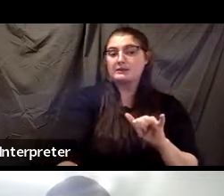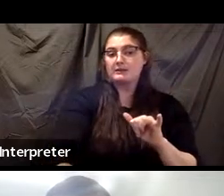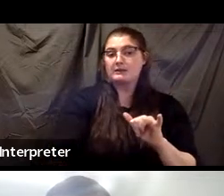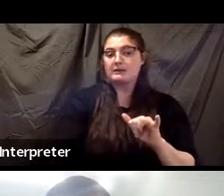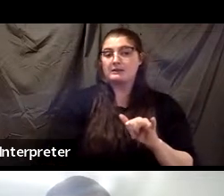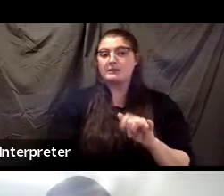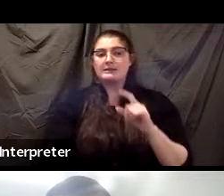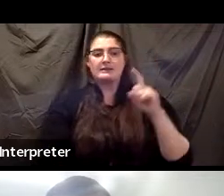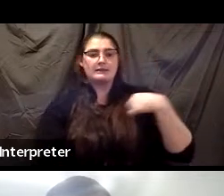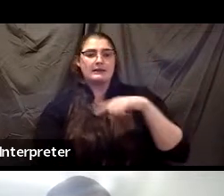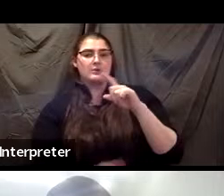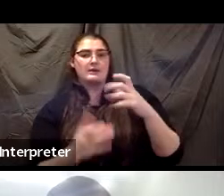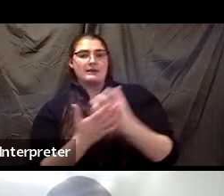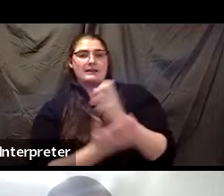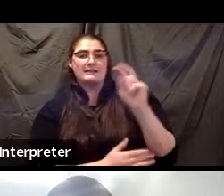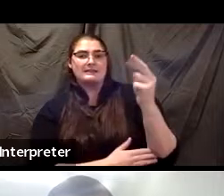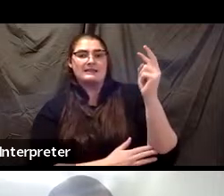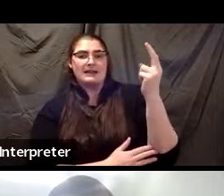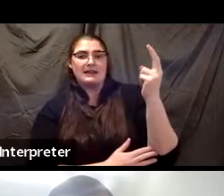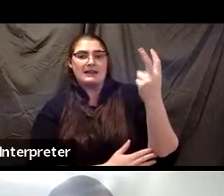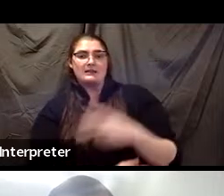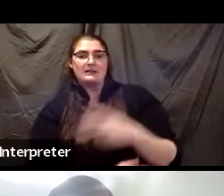Can we get a second for this motion?